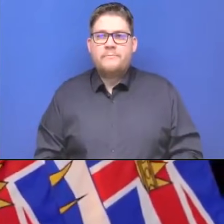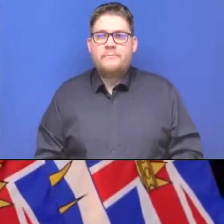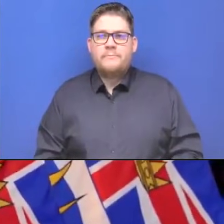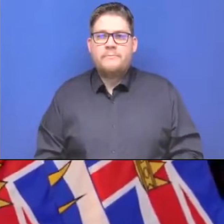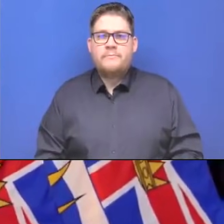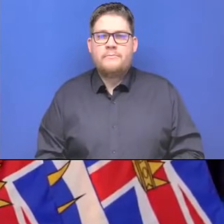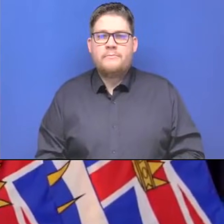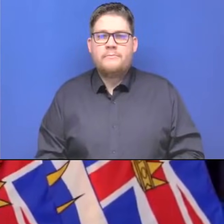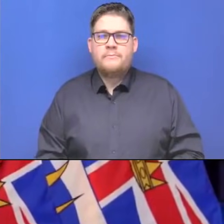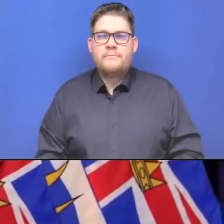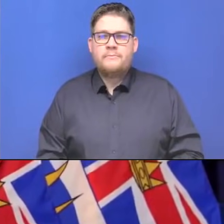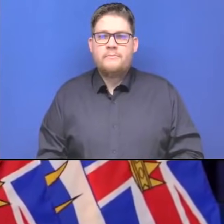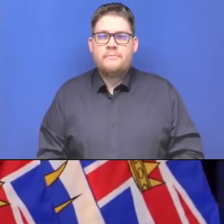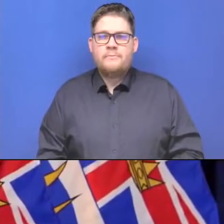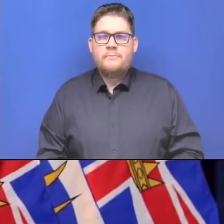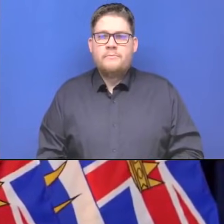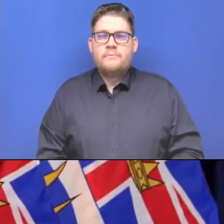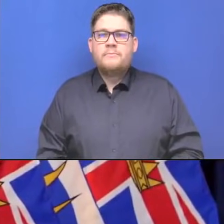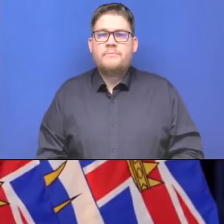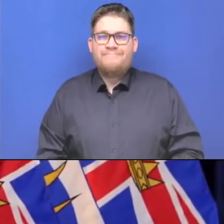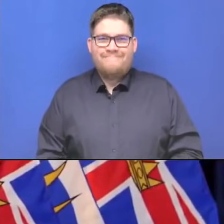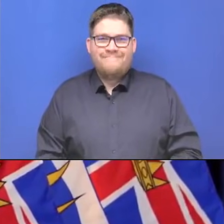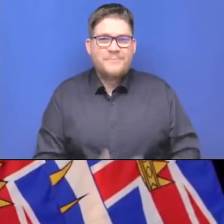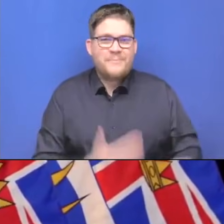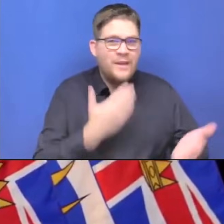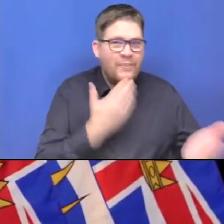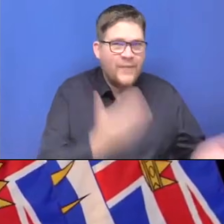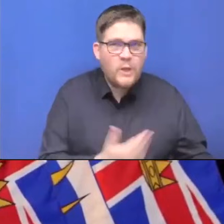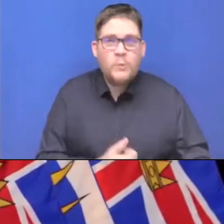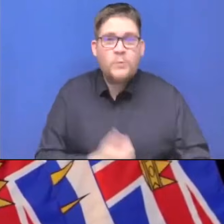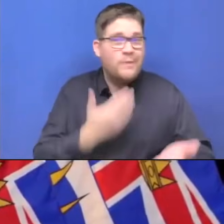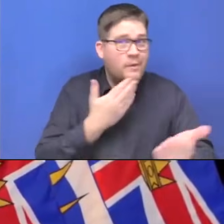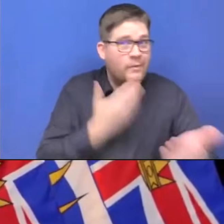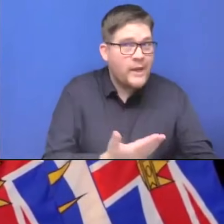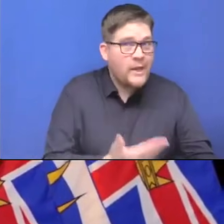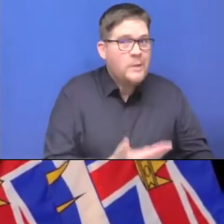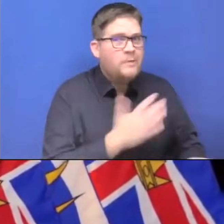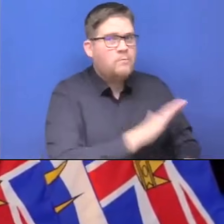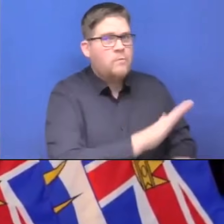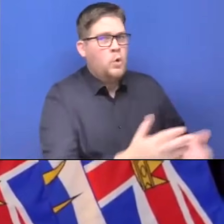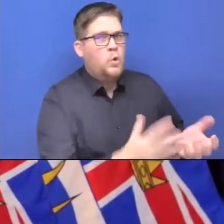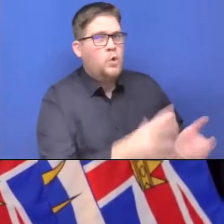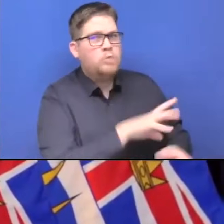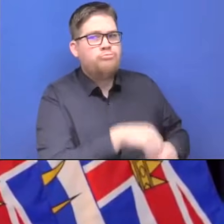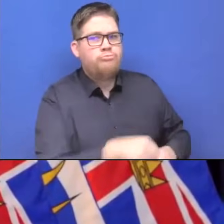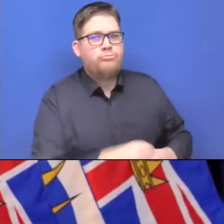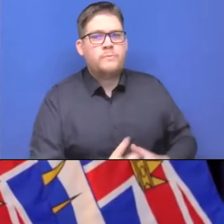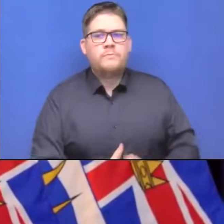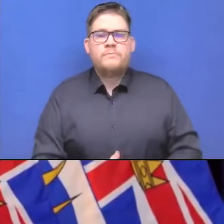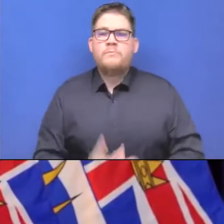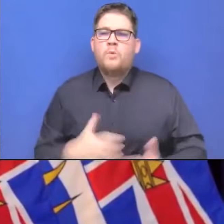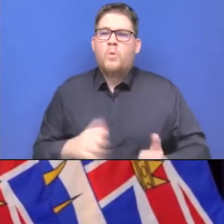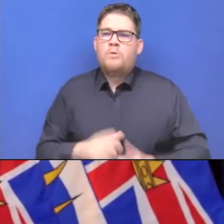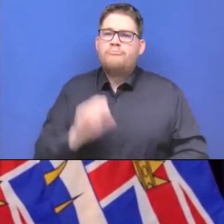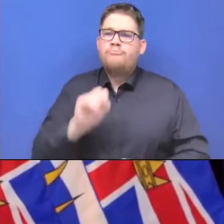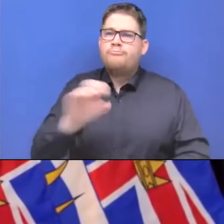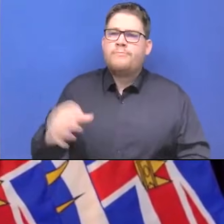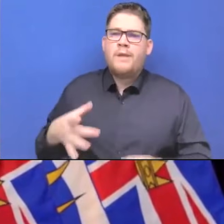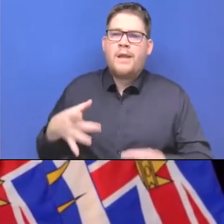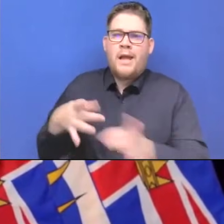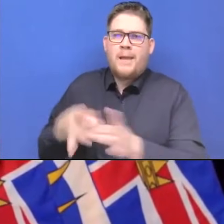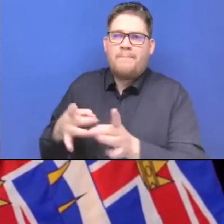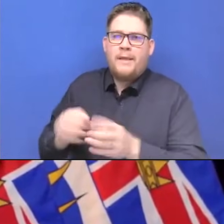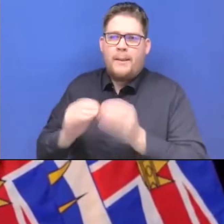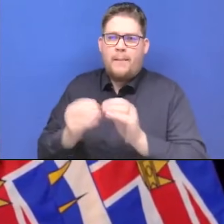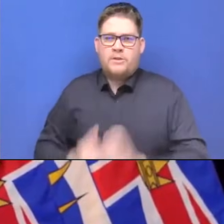Thank you very much, Dr. Ballem, Dr. Henry. Just wanted to bring some regular updates and then speak about